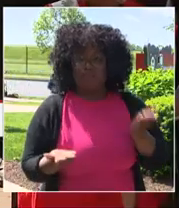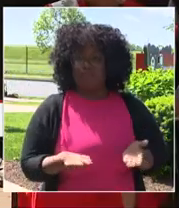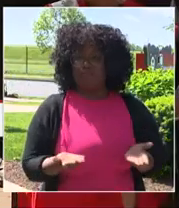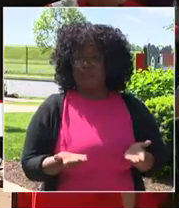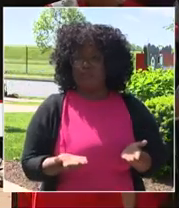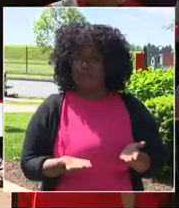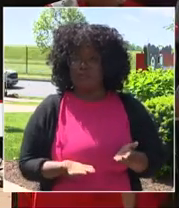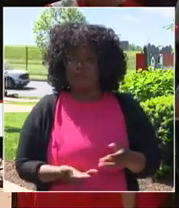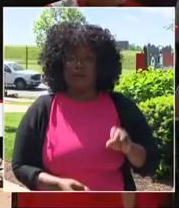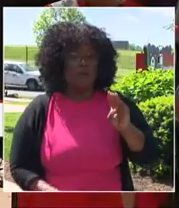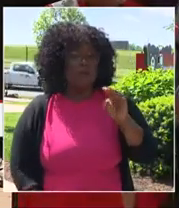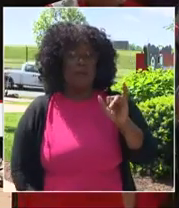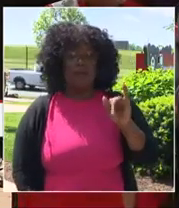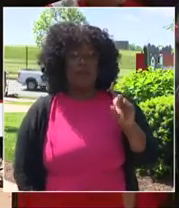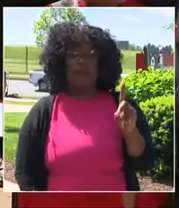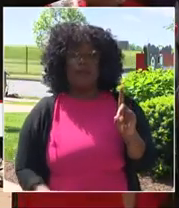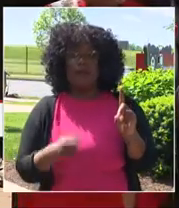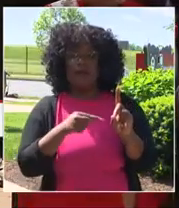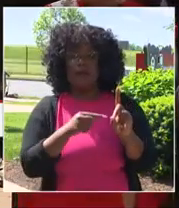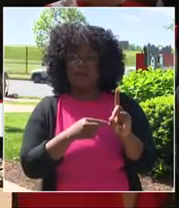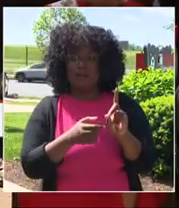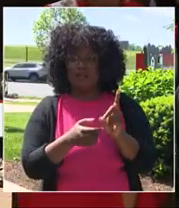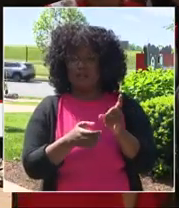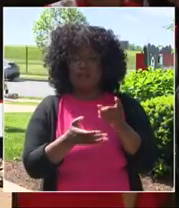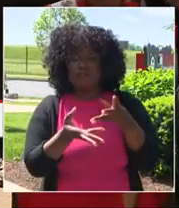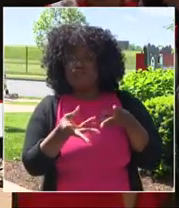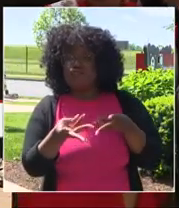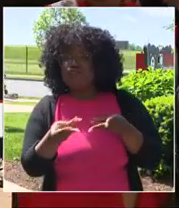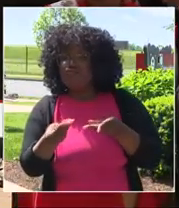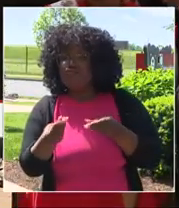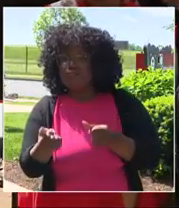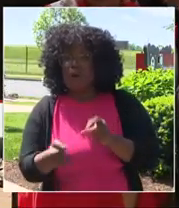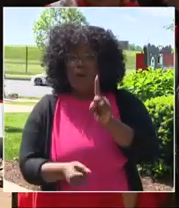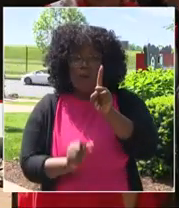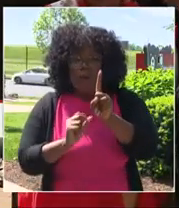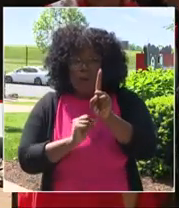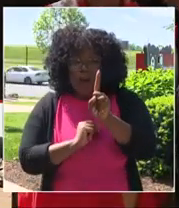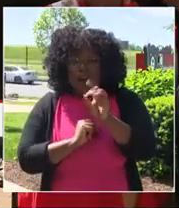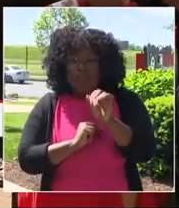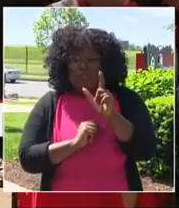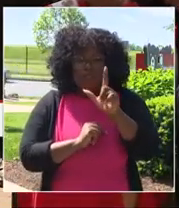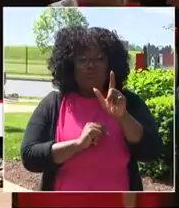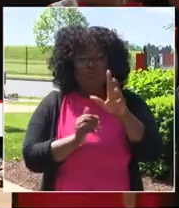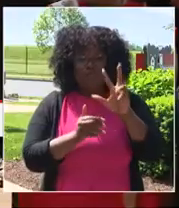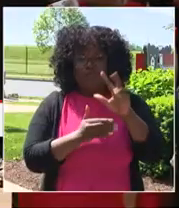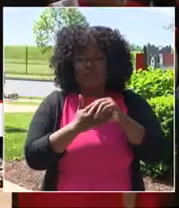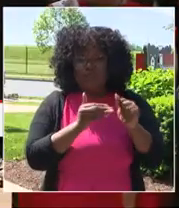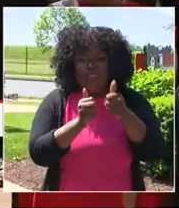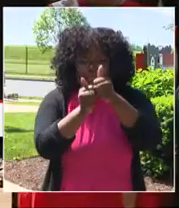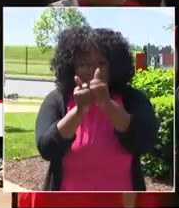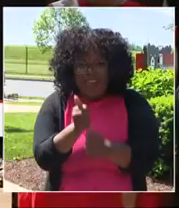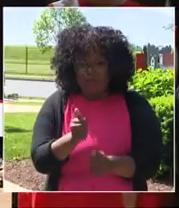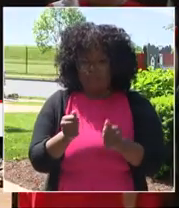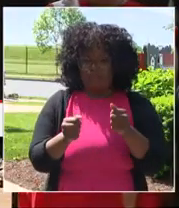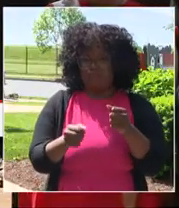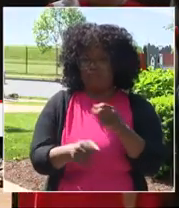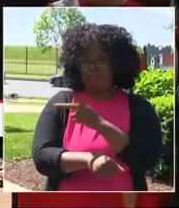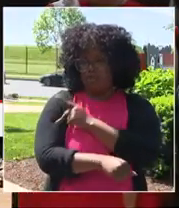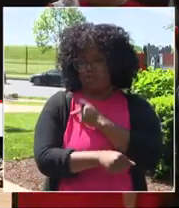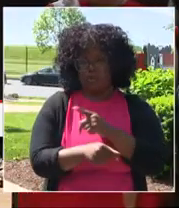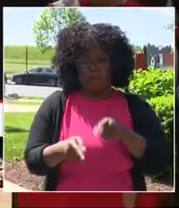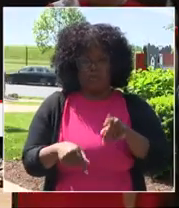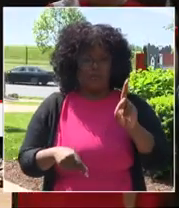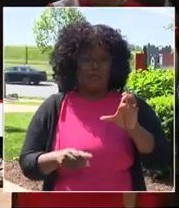of every $3 for providing EMS services to all patients in the District of Columbia.